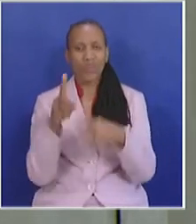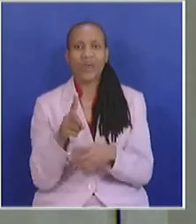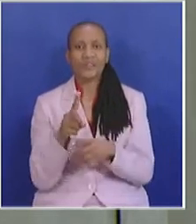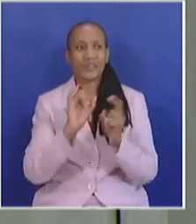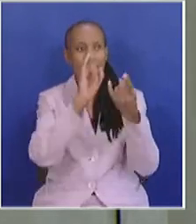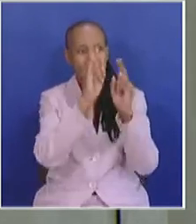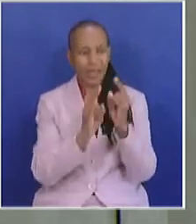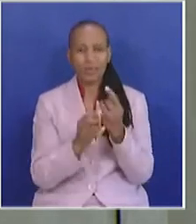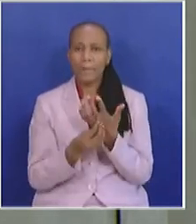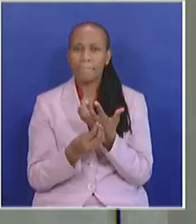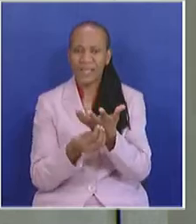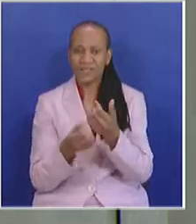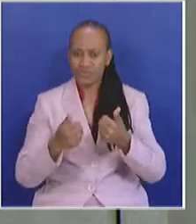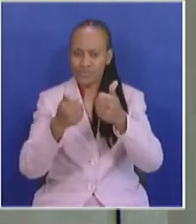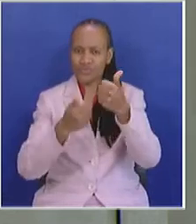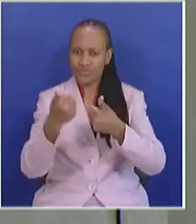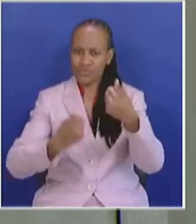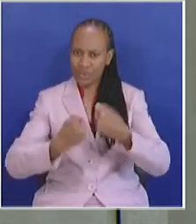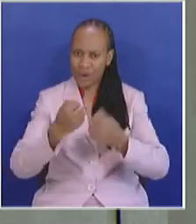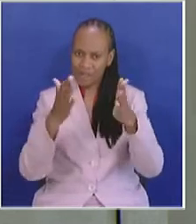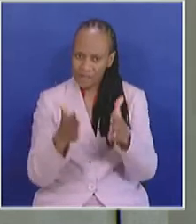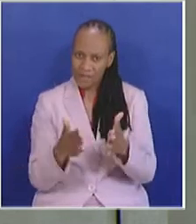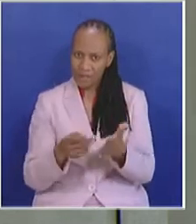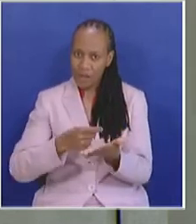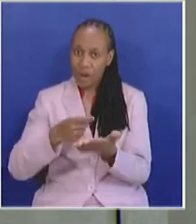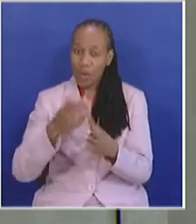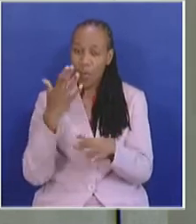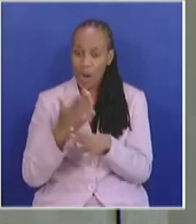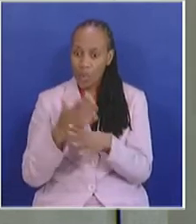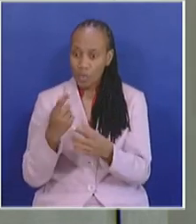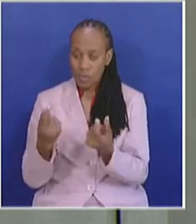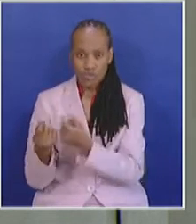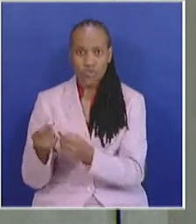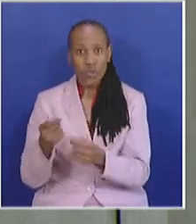minibus operators to become formal contracted network companies.